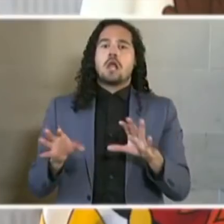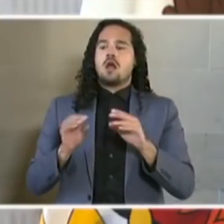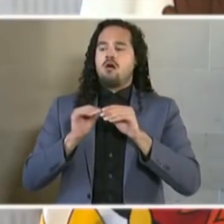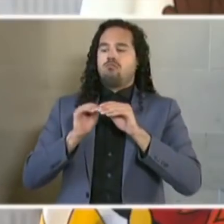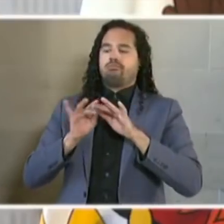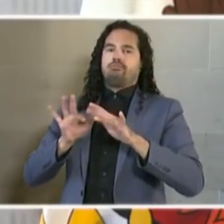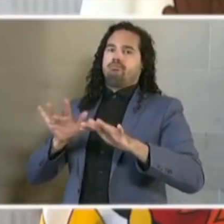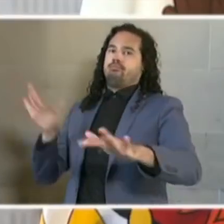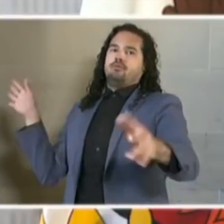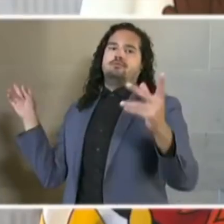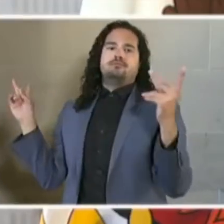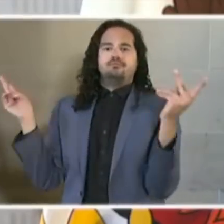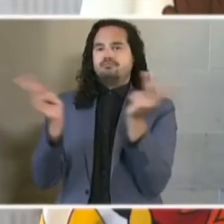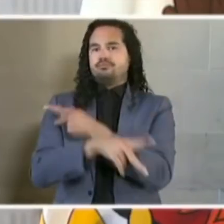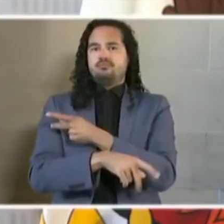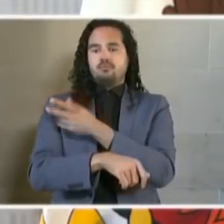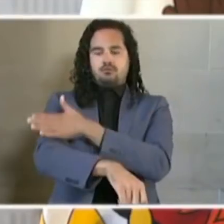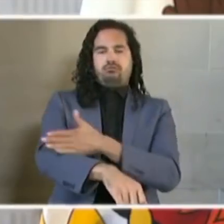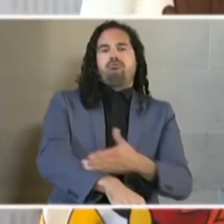too far ahead of us.